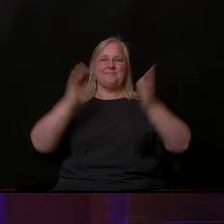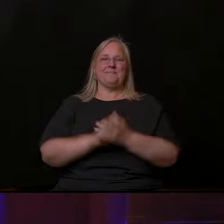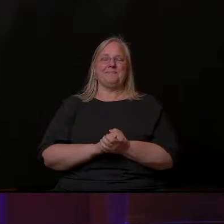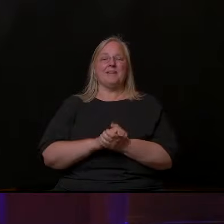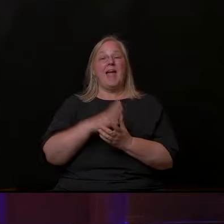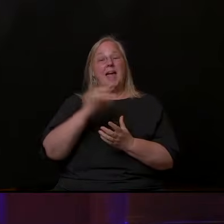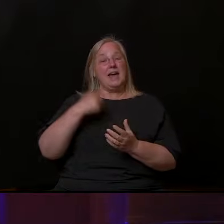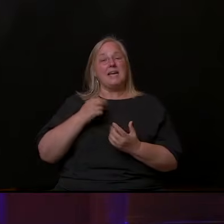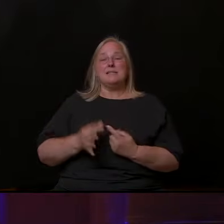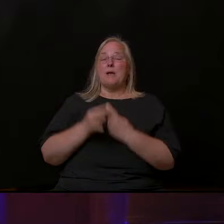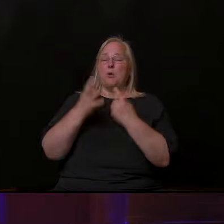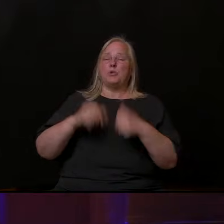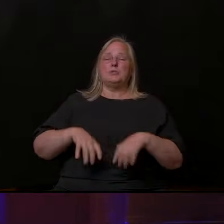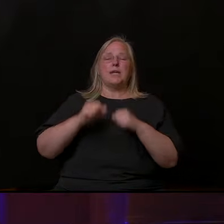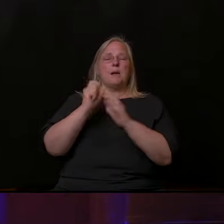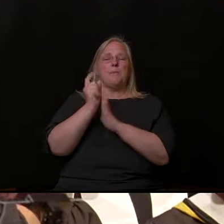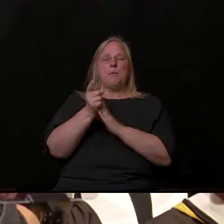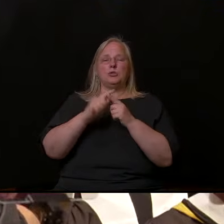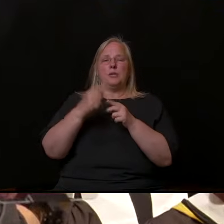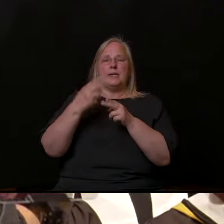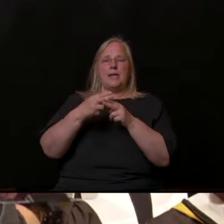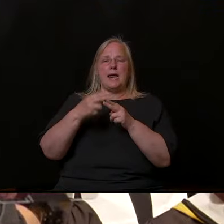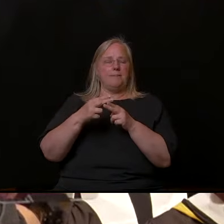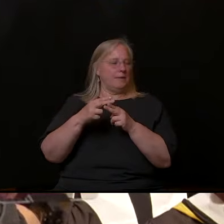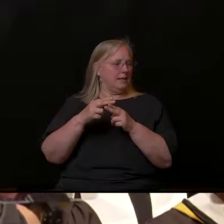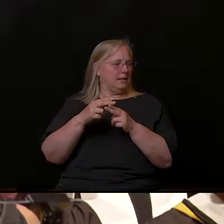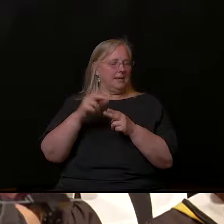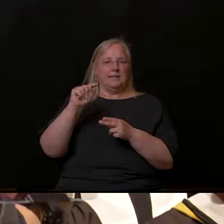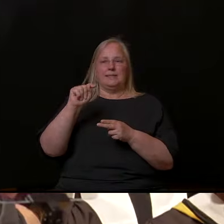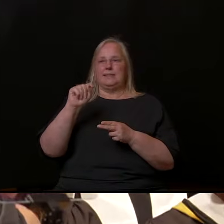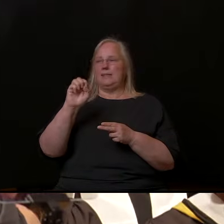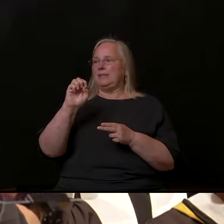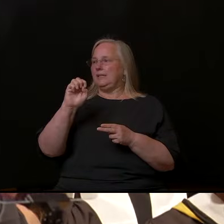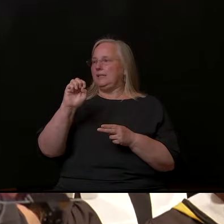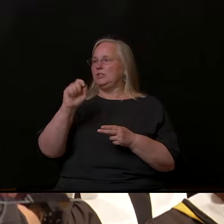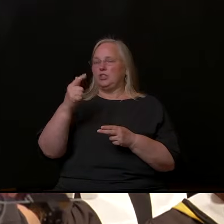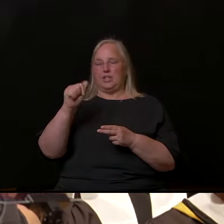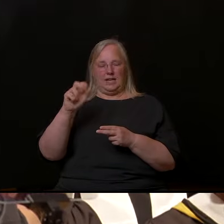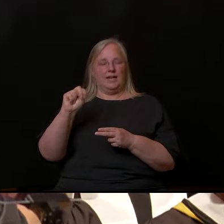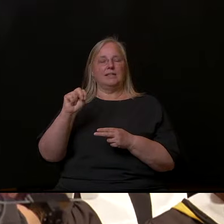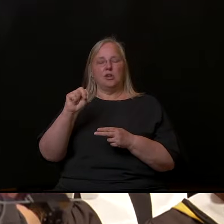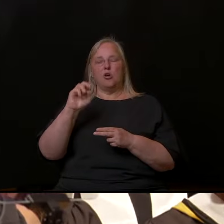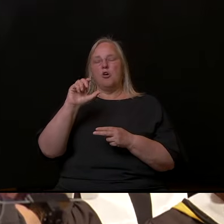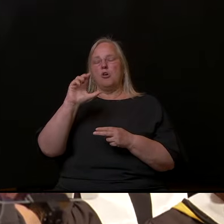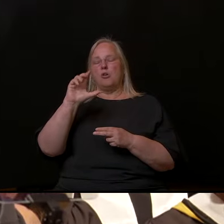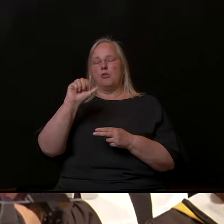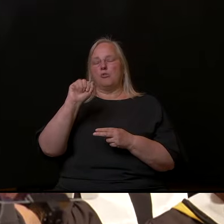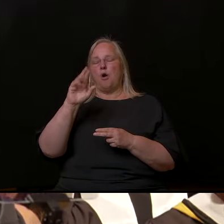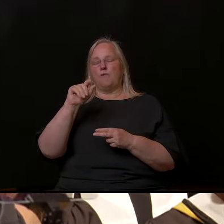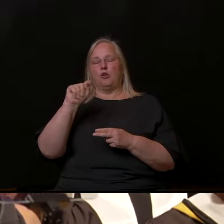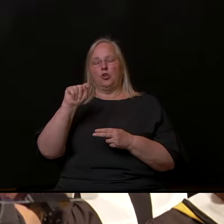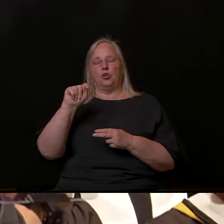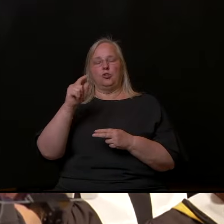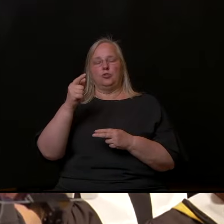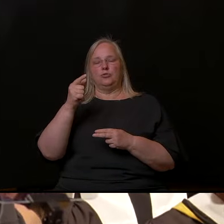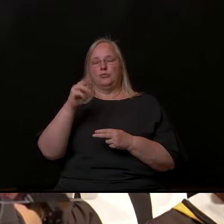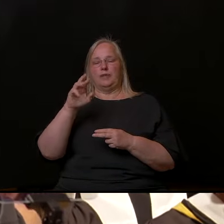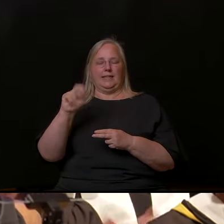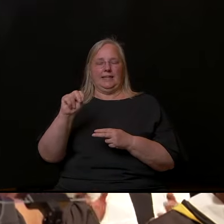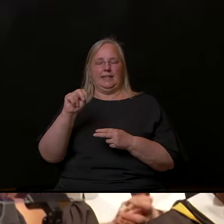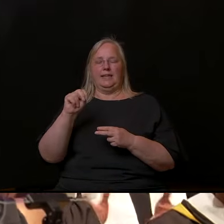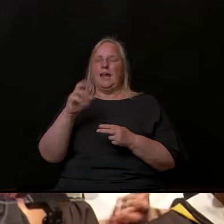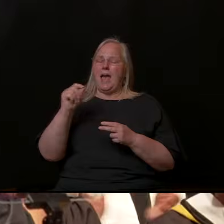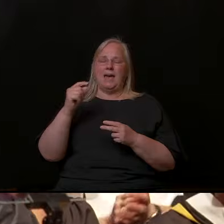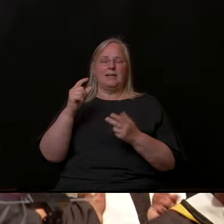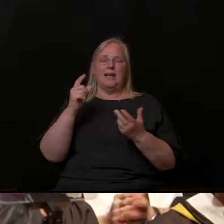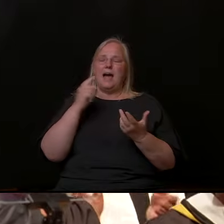And I especially want to take a moment to name Tegan Crawford Green, who last year was the first ever MICA student to graduate with ESJ on her degree. As Tegan